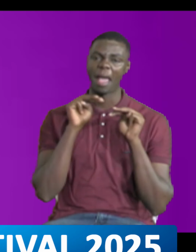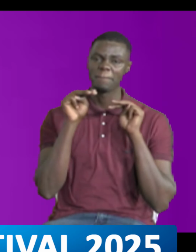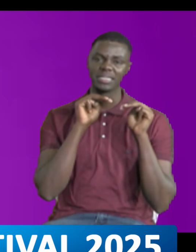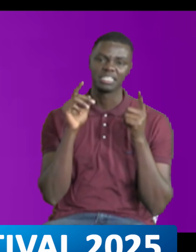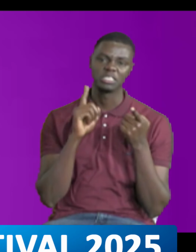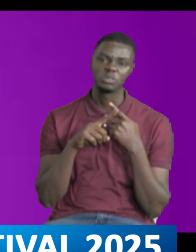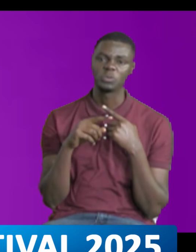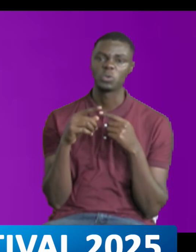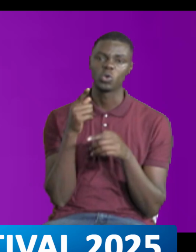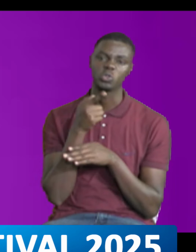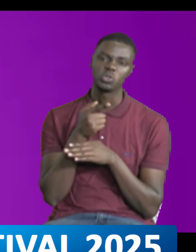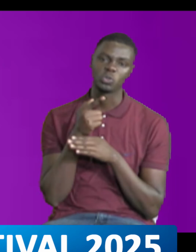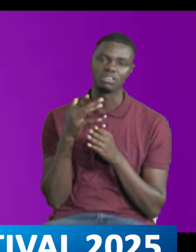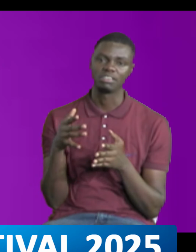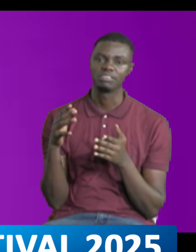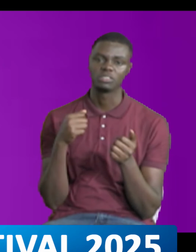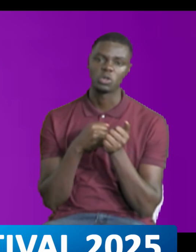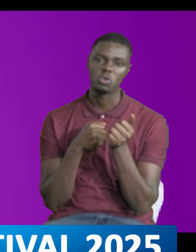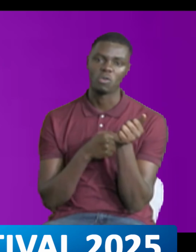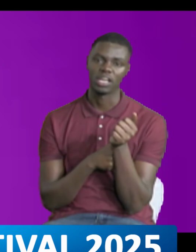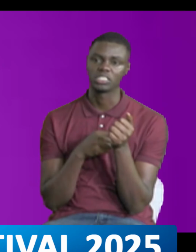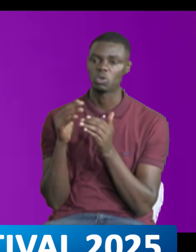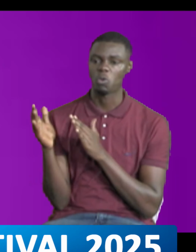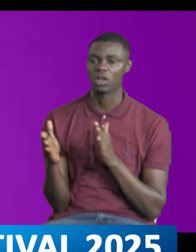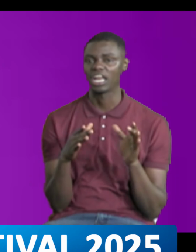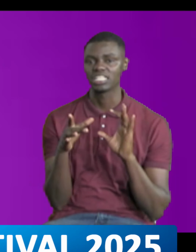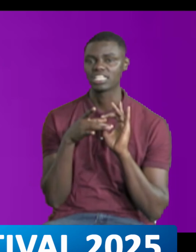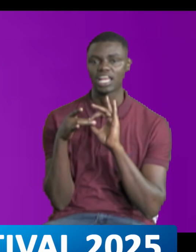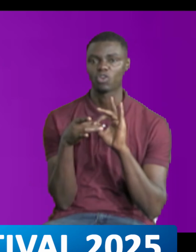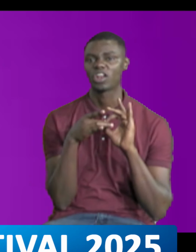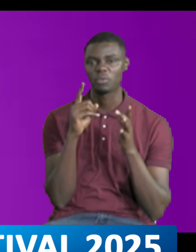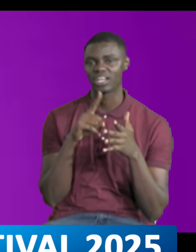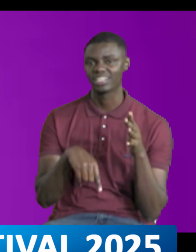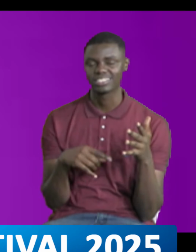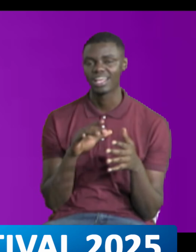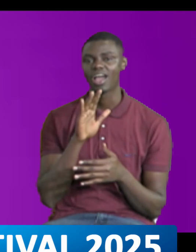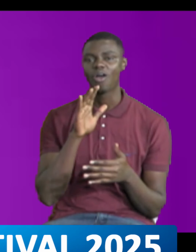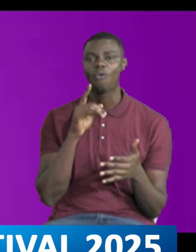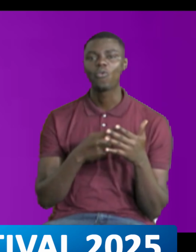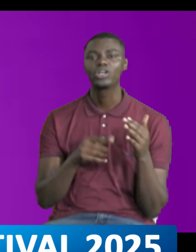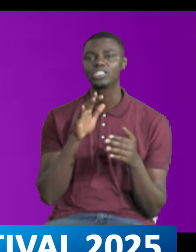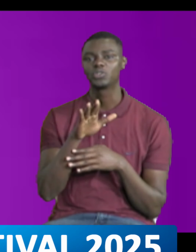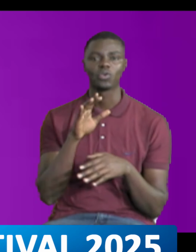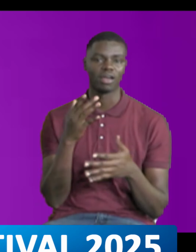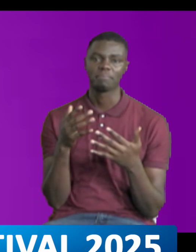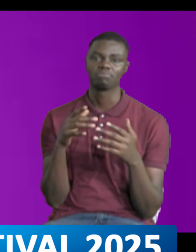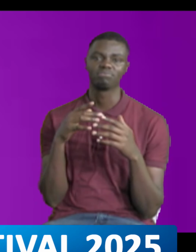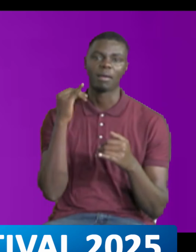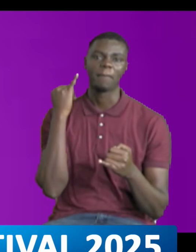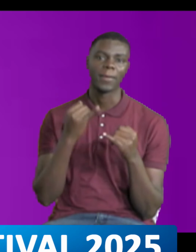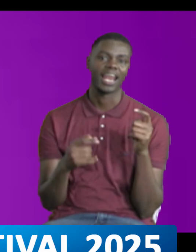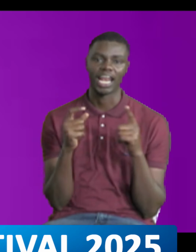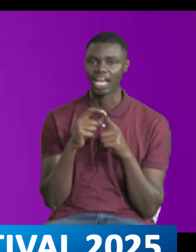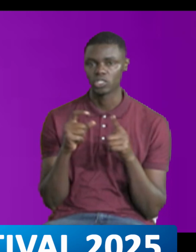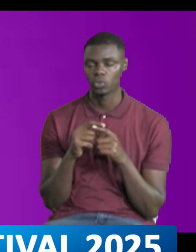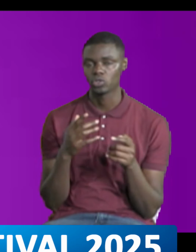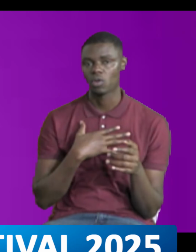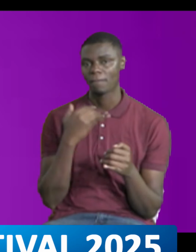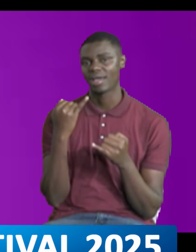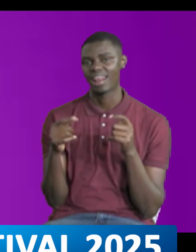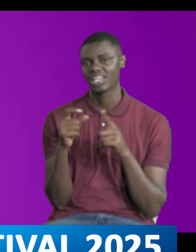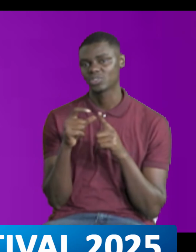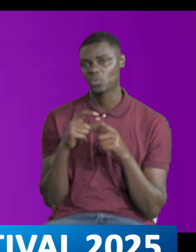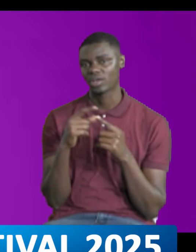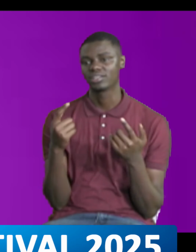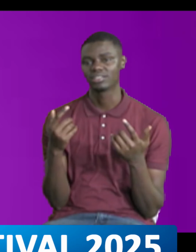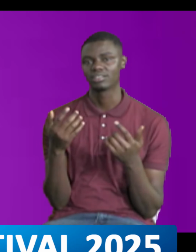journalists, donors, organizers, and their collaborators. What would be your parting shot? Yeah, my parting shot, I think, would